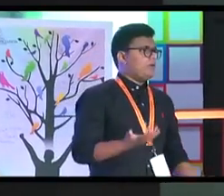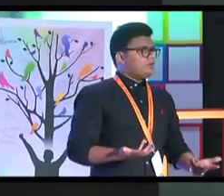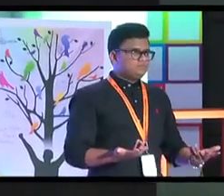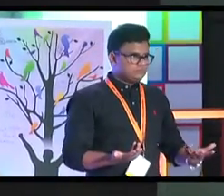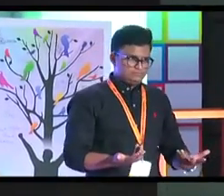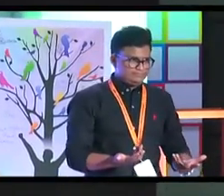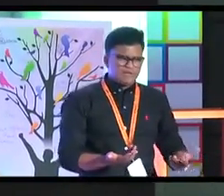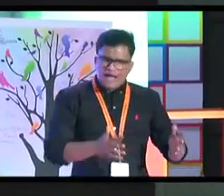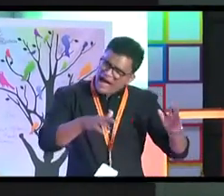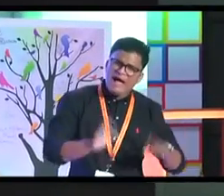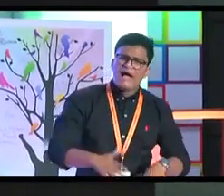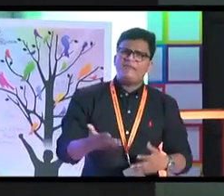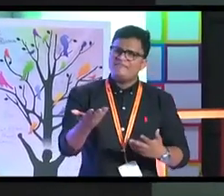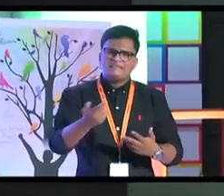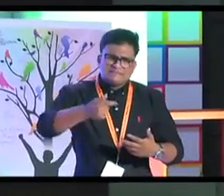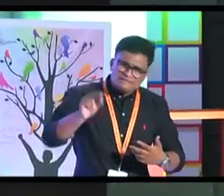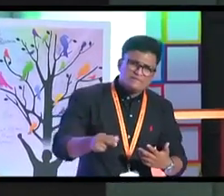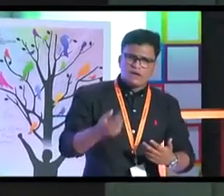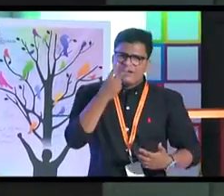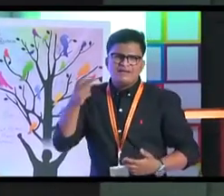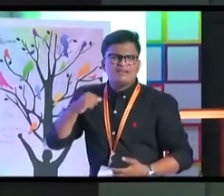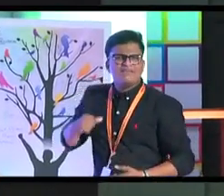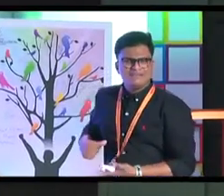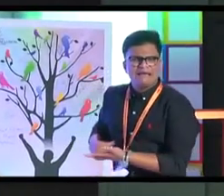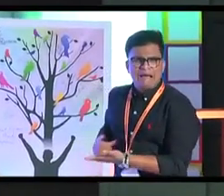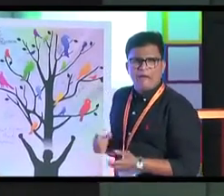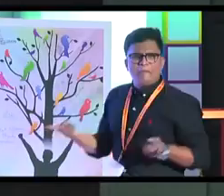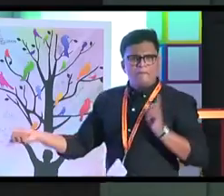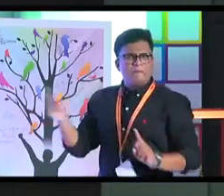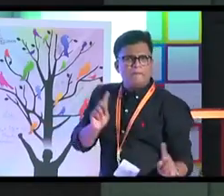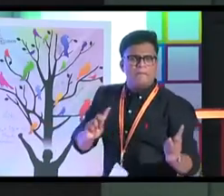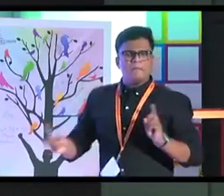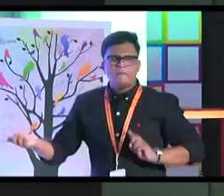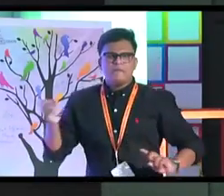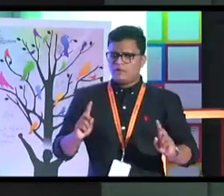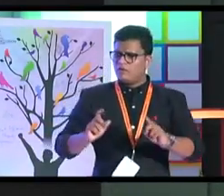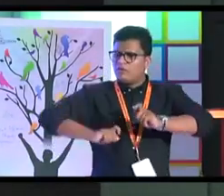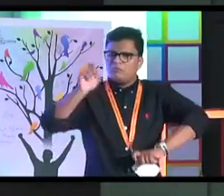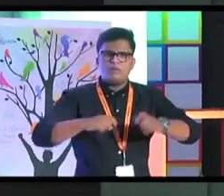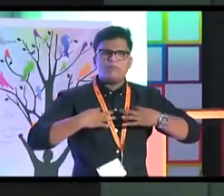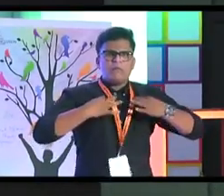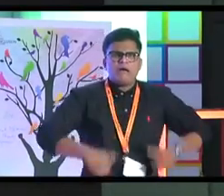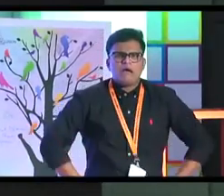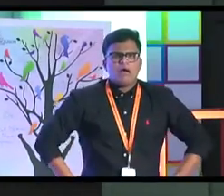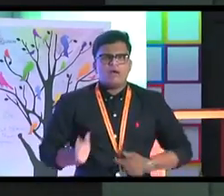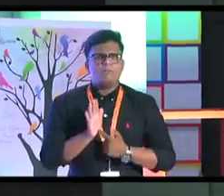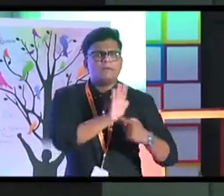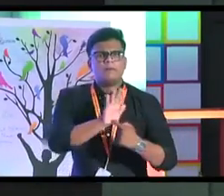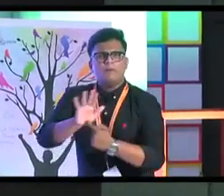are opportunities. We just saw the fashion show. That can be a great market for those products. And likewise,